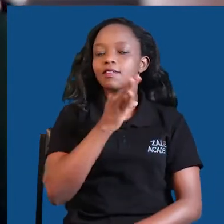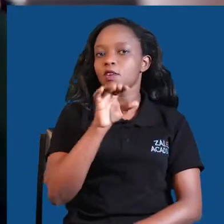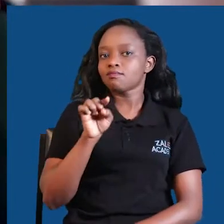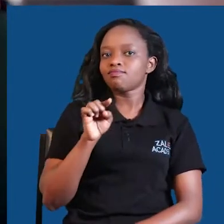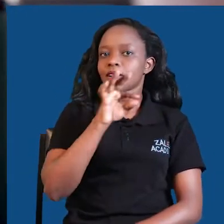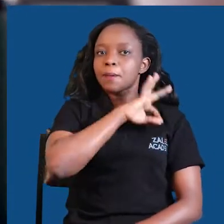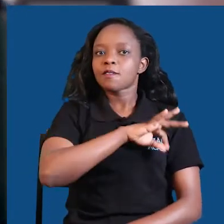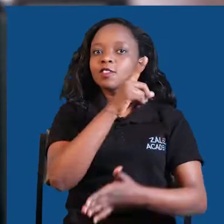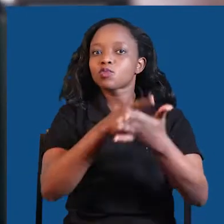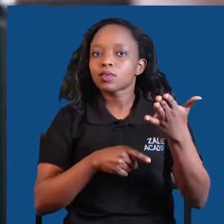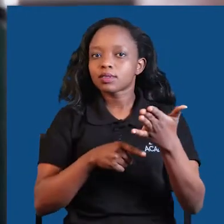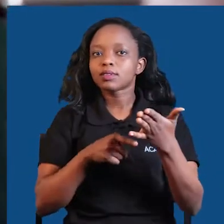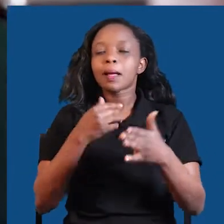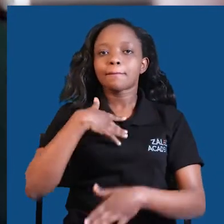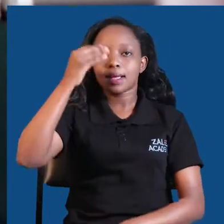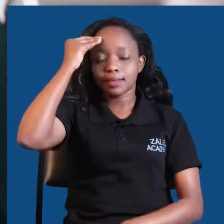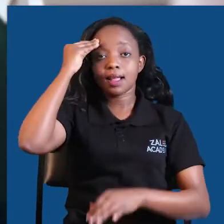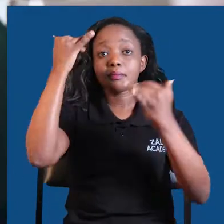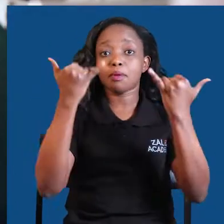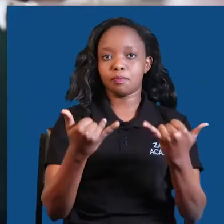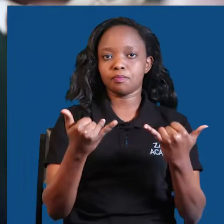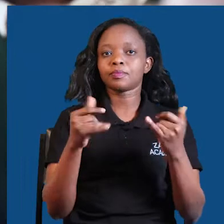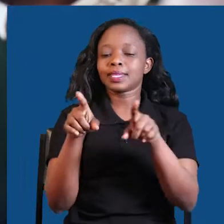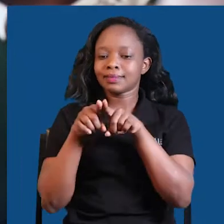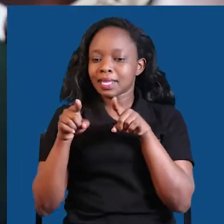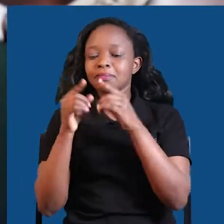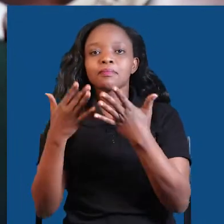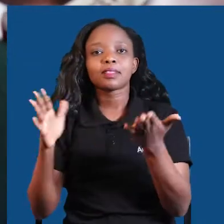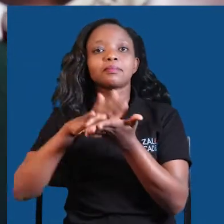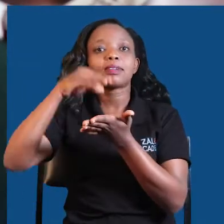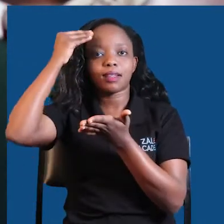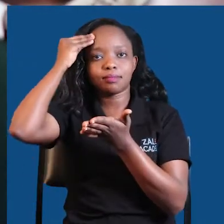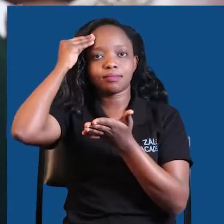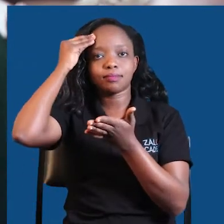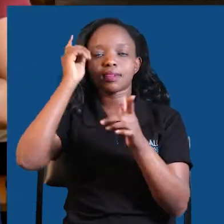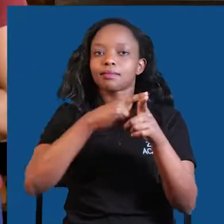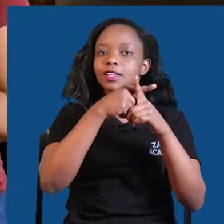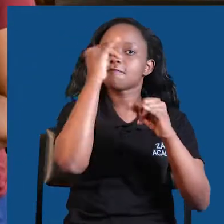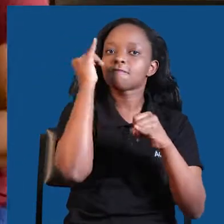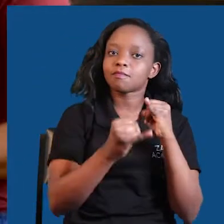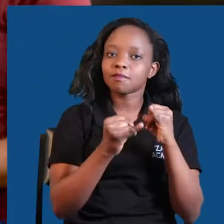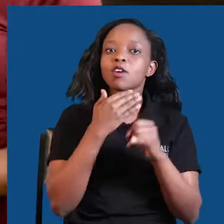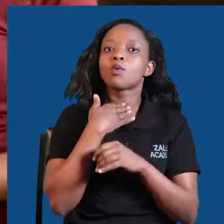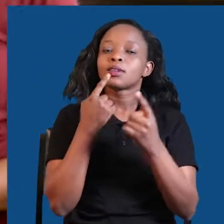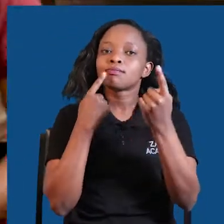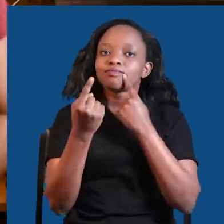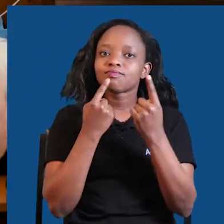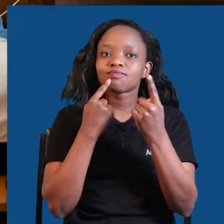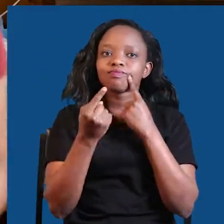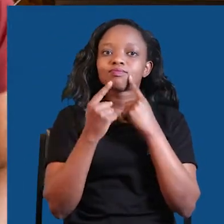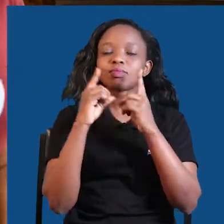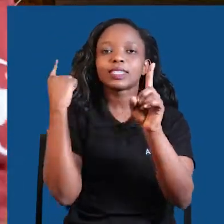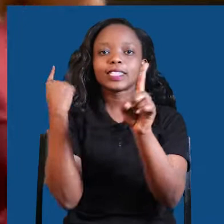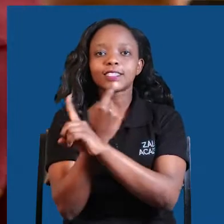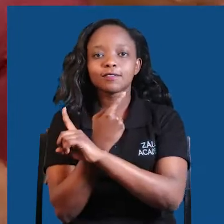What is the advantage of this? The advantage of this is whatever I'm learning right now is the same thing that you're learning. And then finally, I would like to